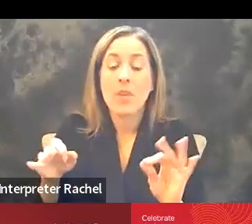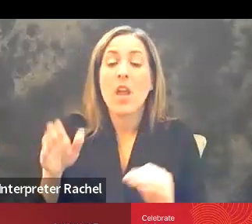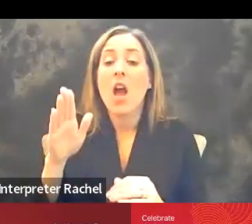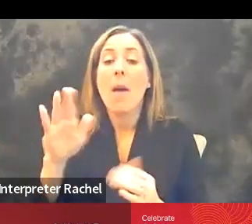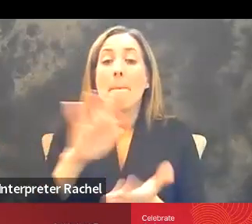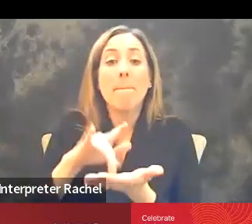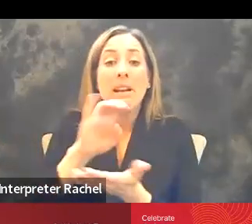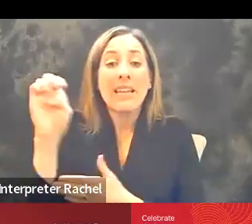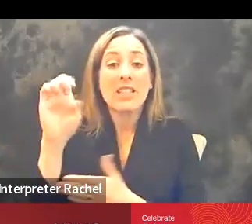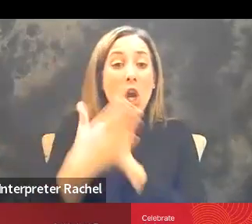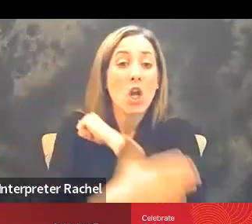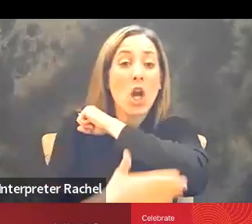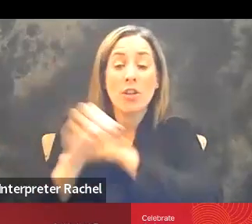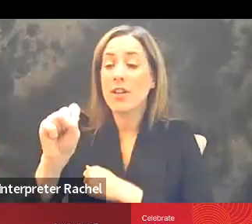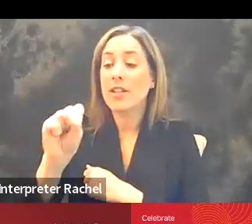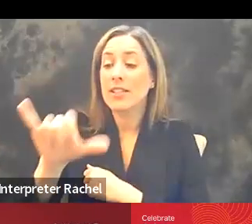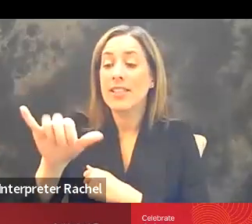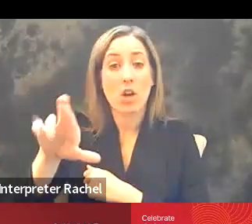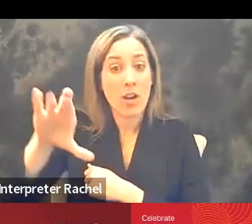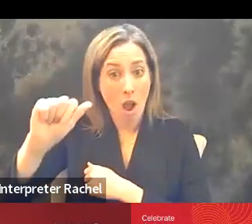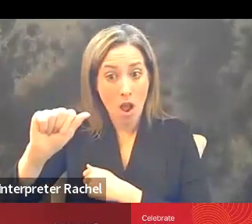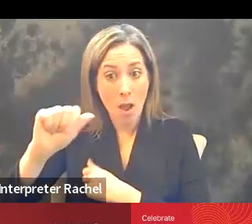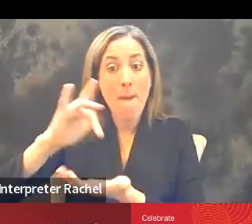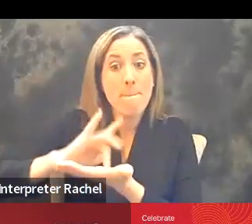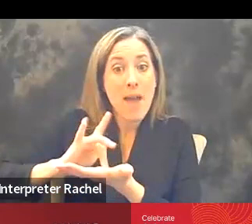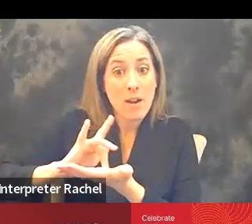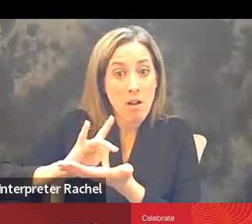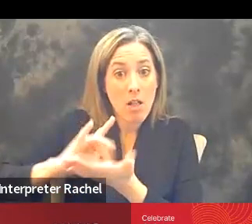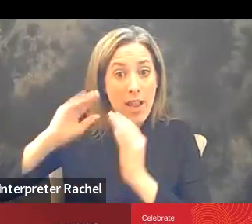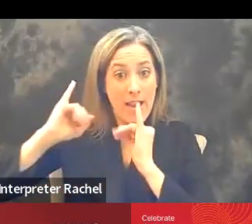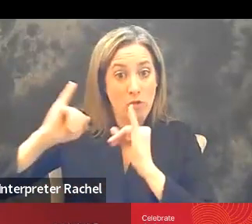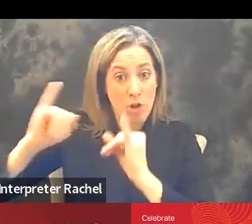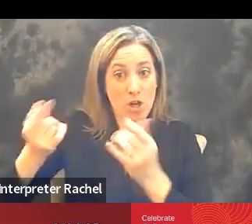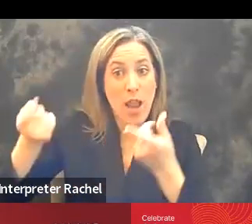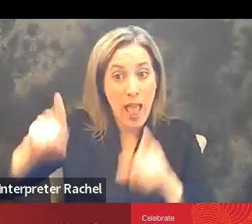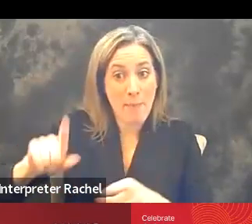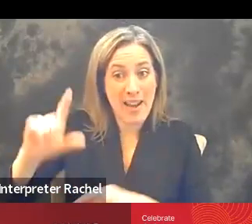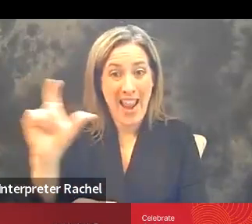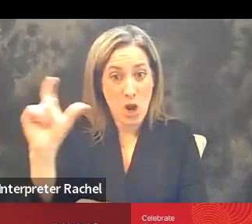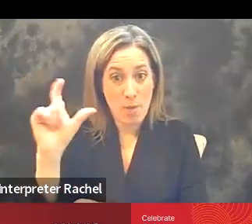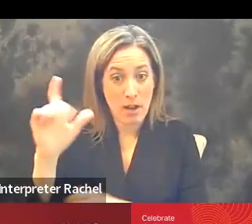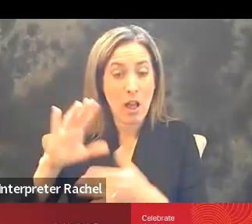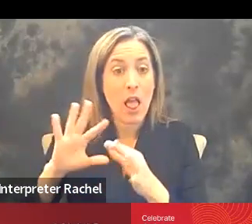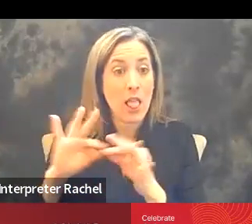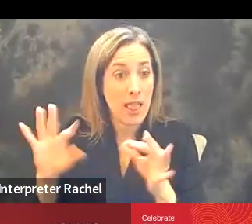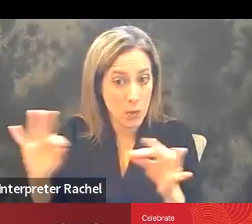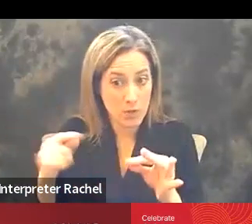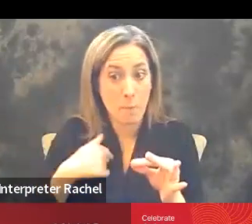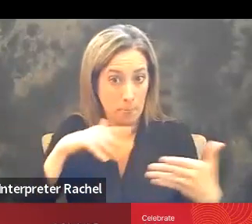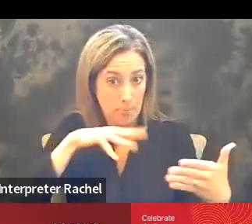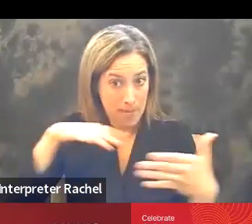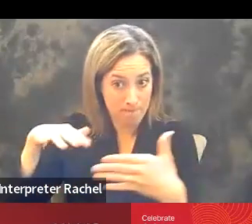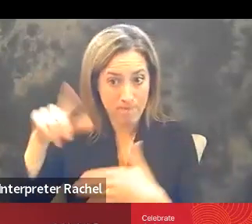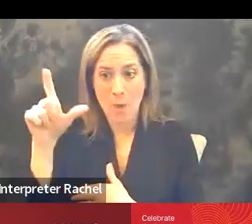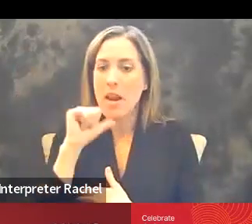the Middle East in which medical instruction happens in Arabic. And so, when I have studied it, Arabic's not